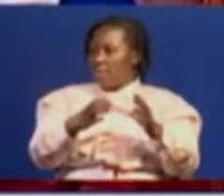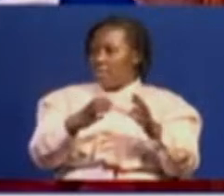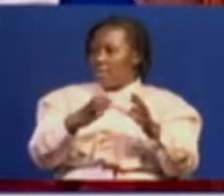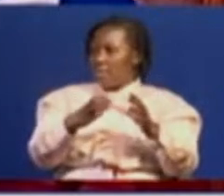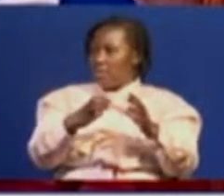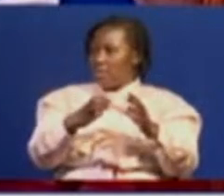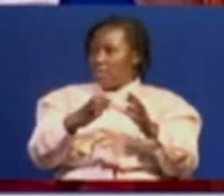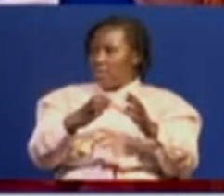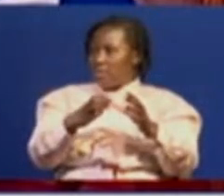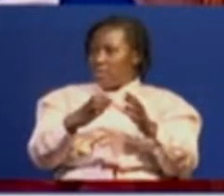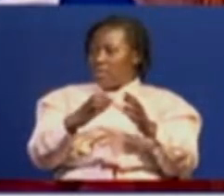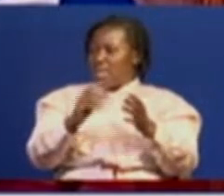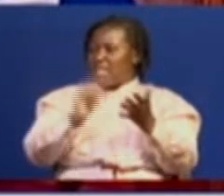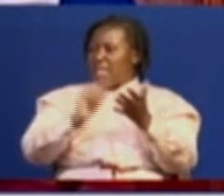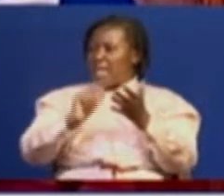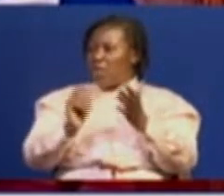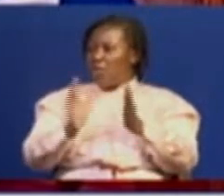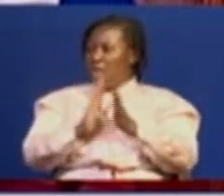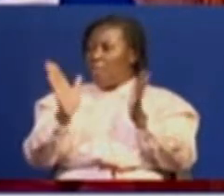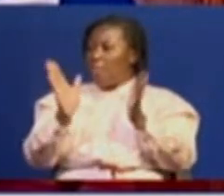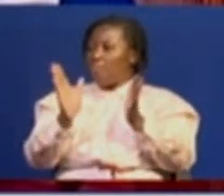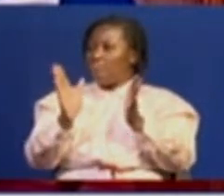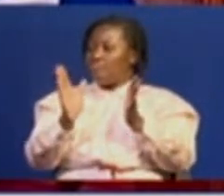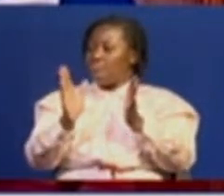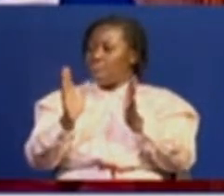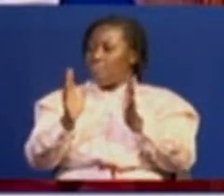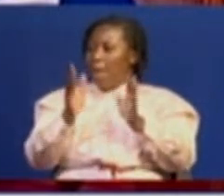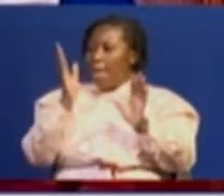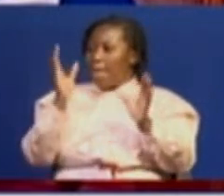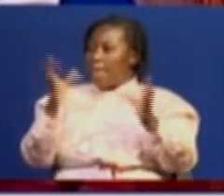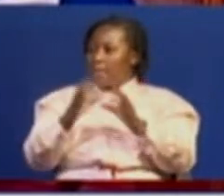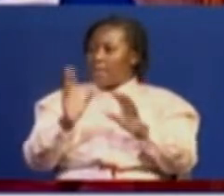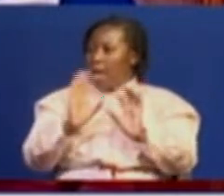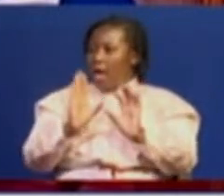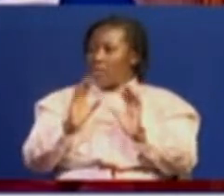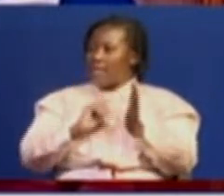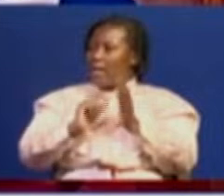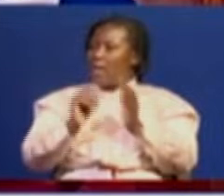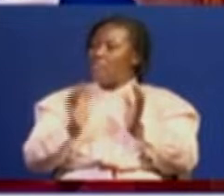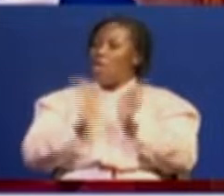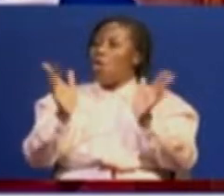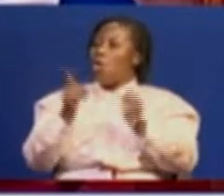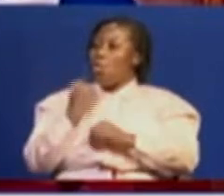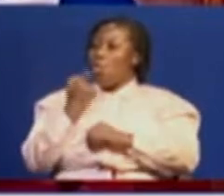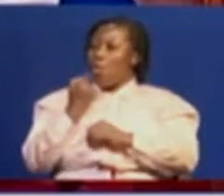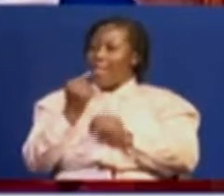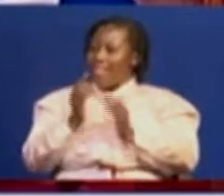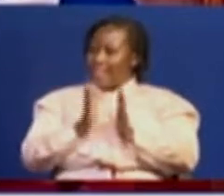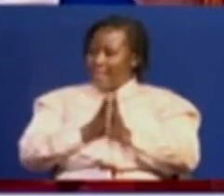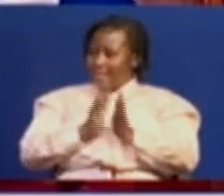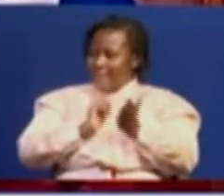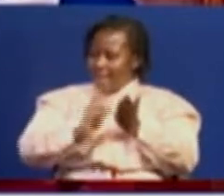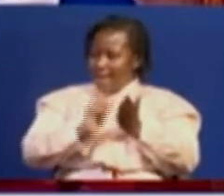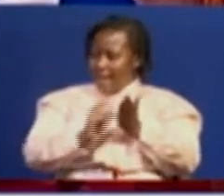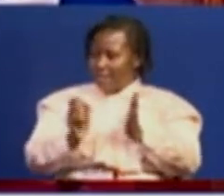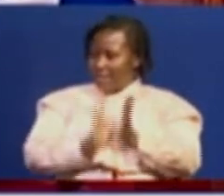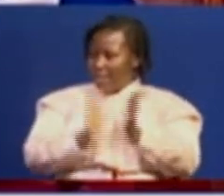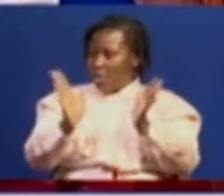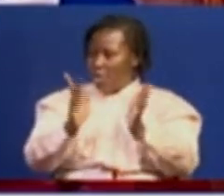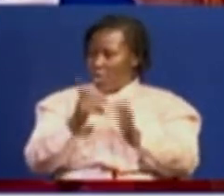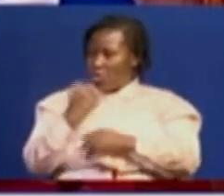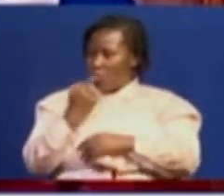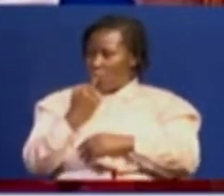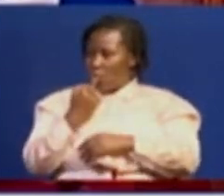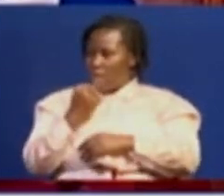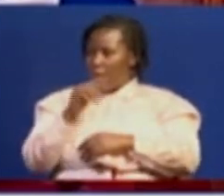yes? He is not the Secretary General of the Bas Party. Who is the Secretary General? The Secretary General of the